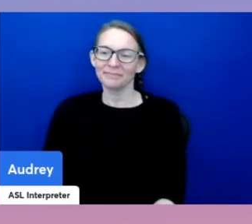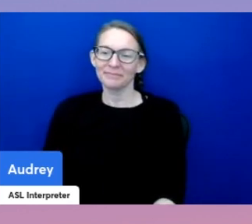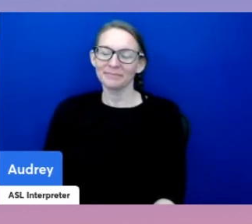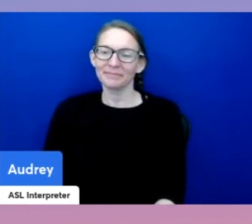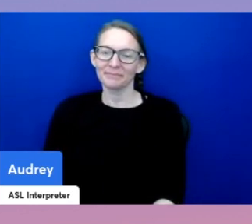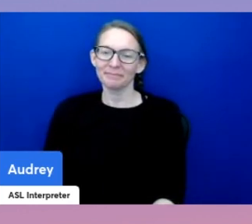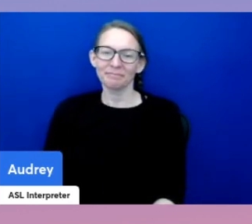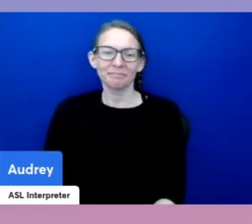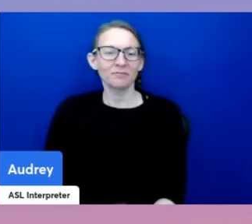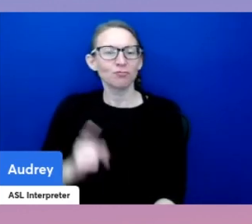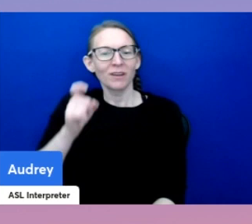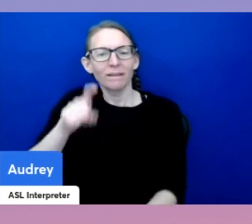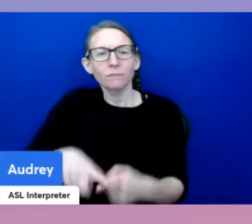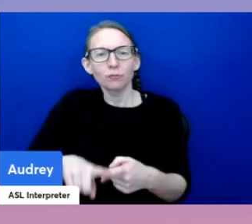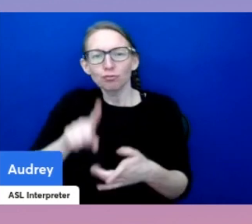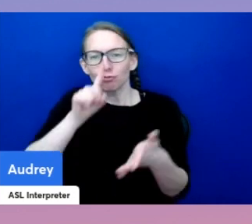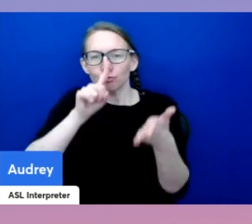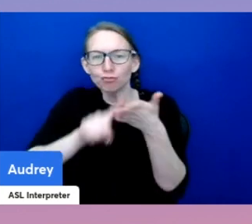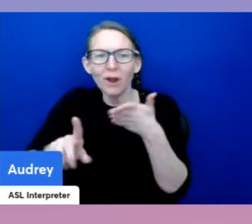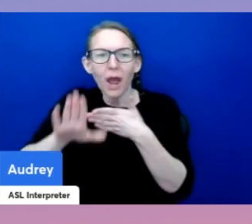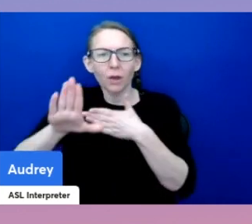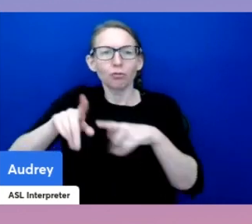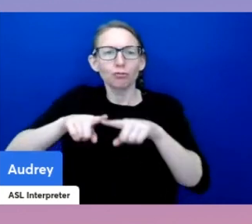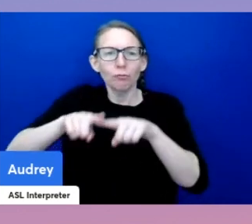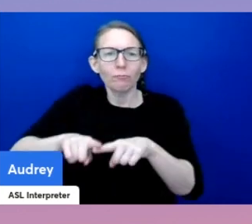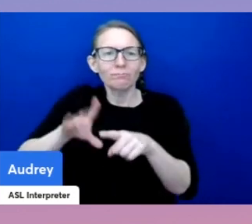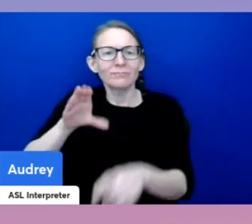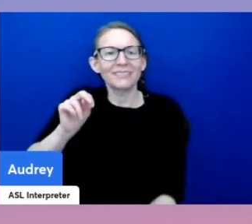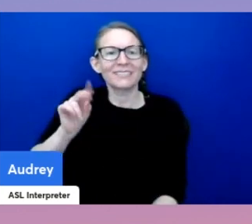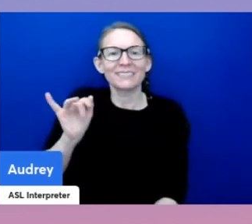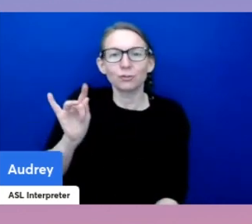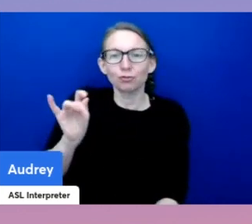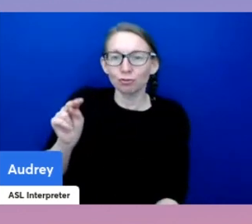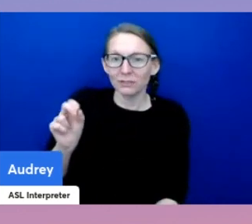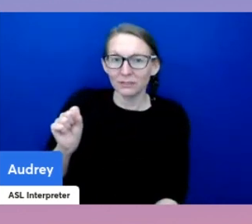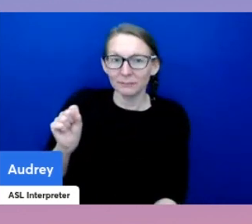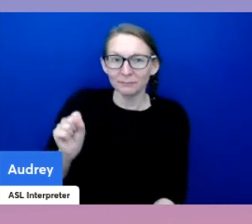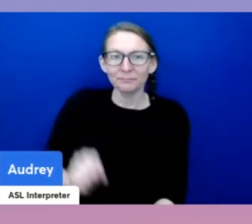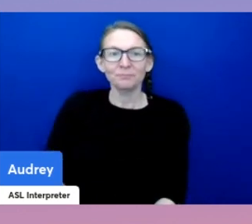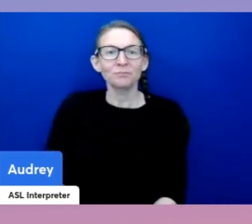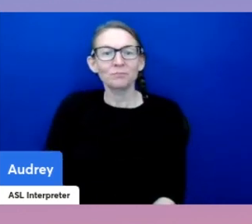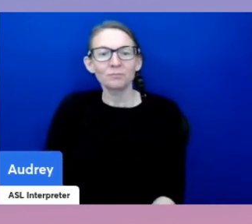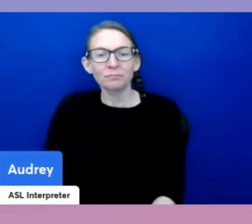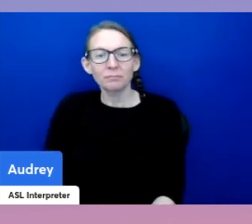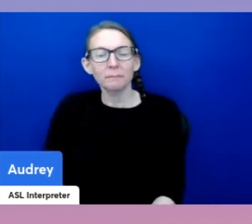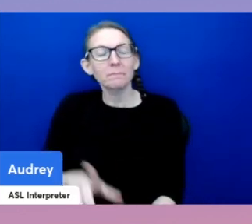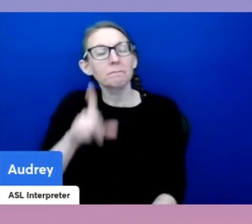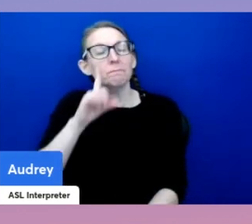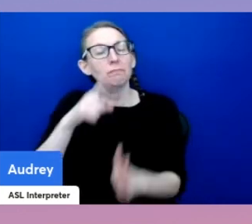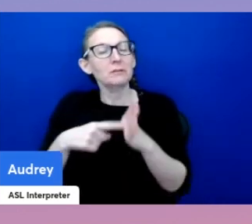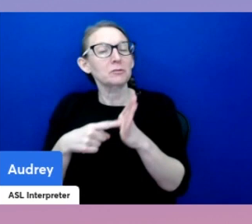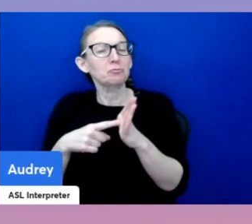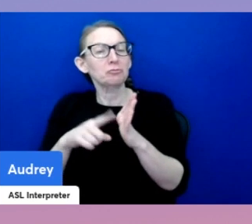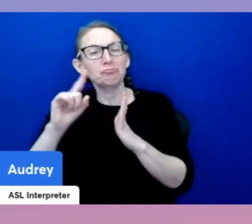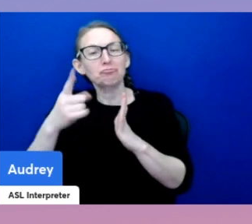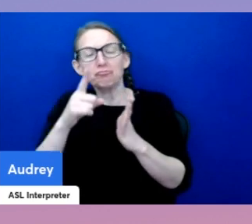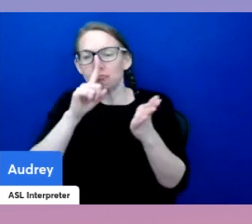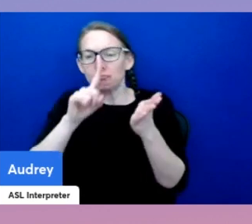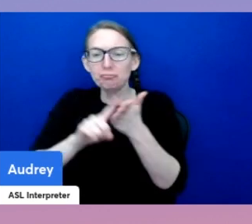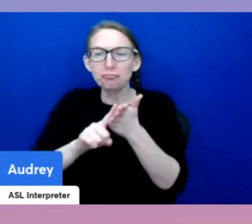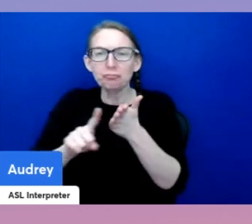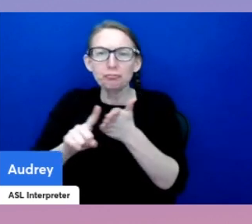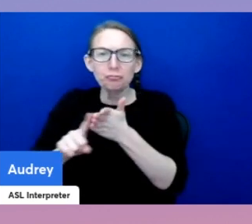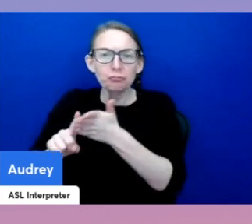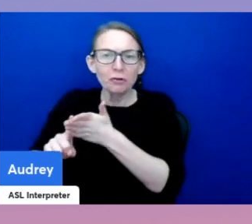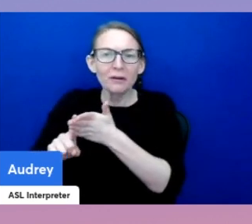condition or just check the logical operation. Yeah, for example, you just want to check you